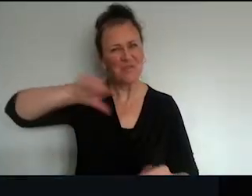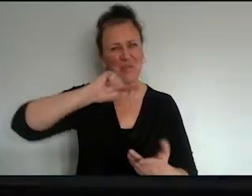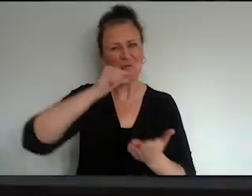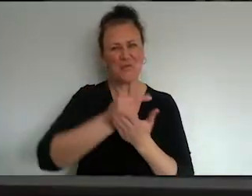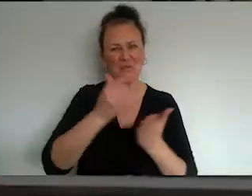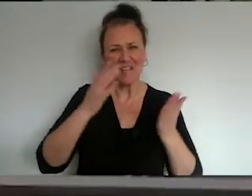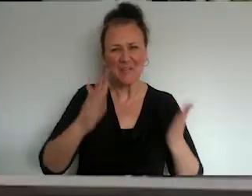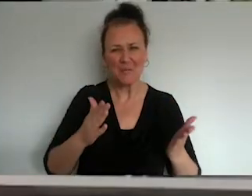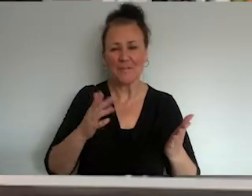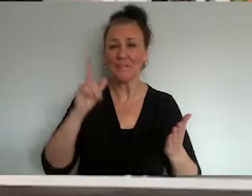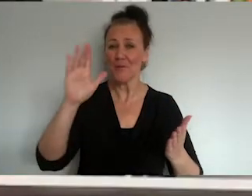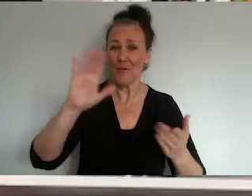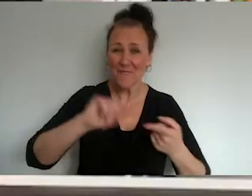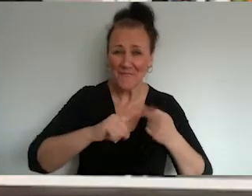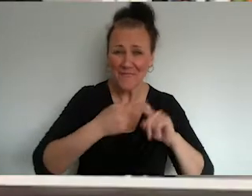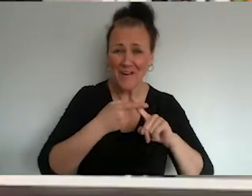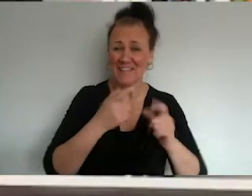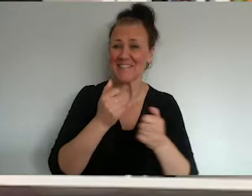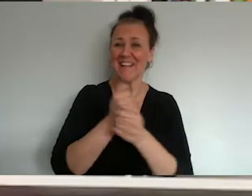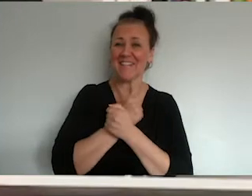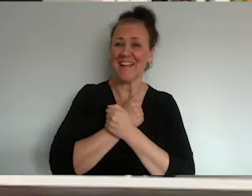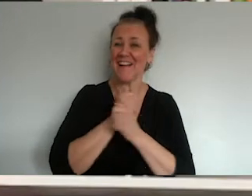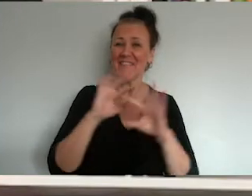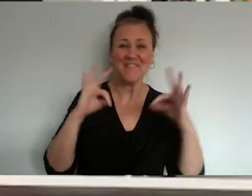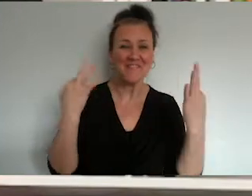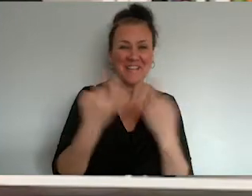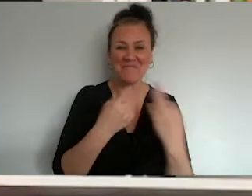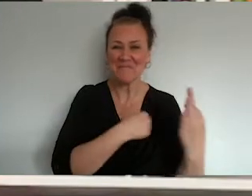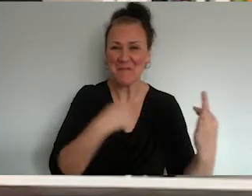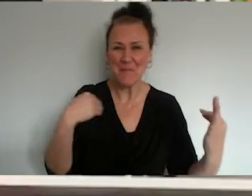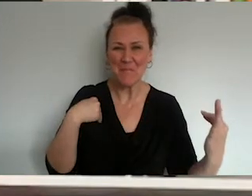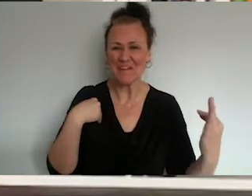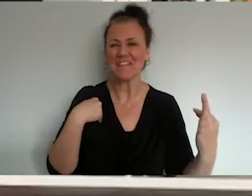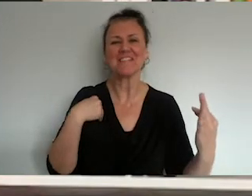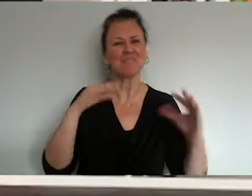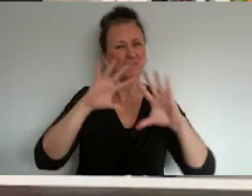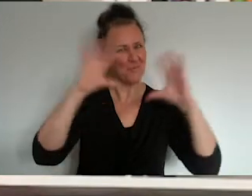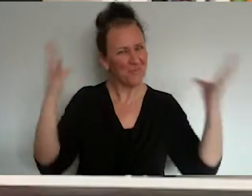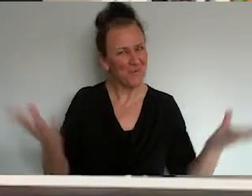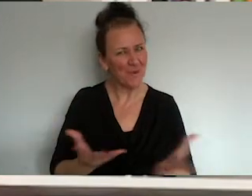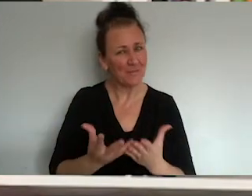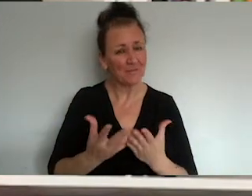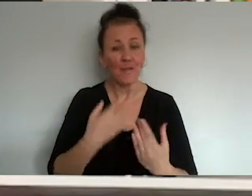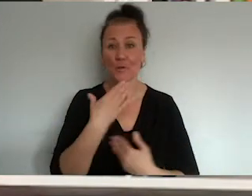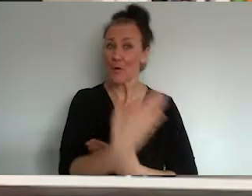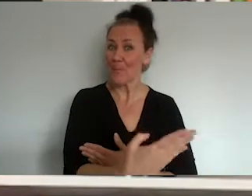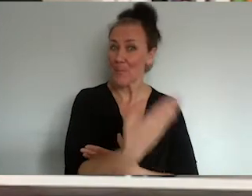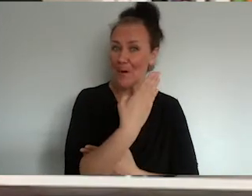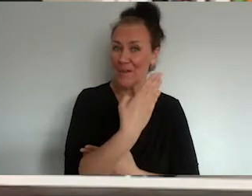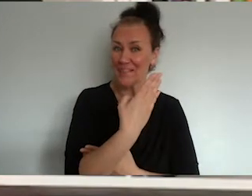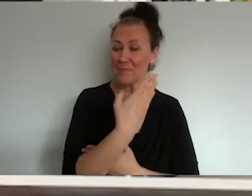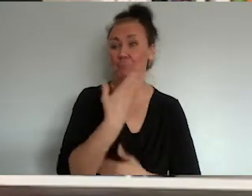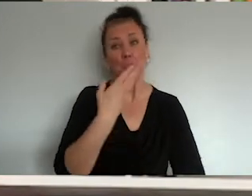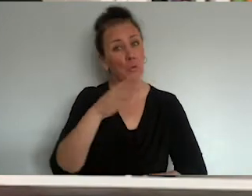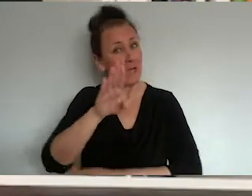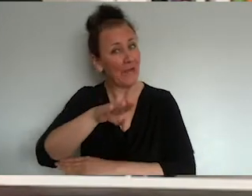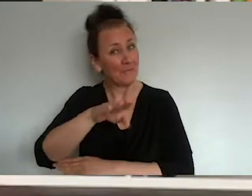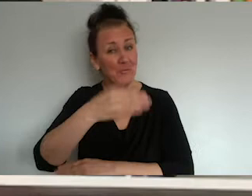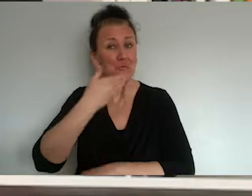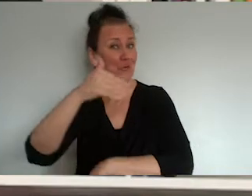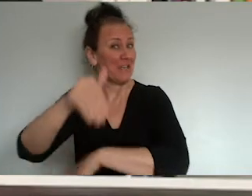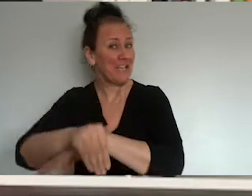To our graduates, their friends and loved ones worldwide, good morning, or good afternoon, or good